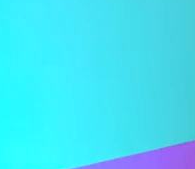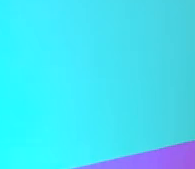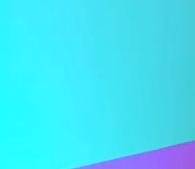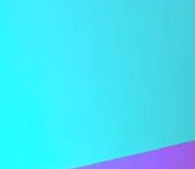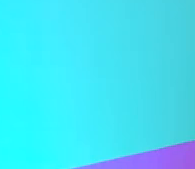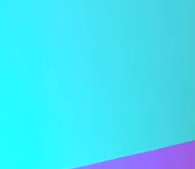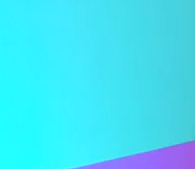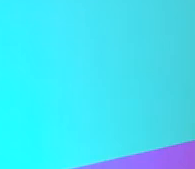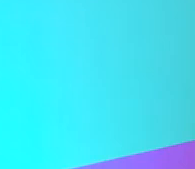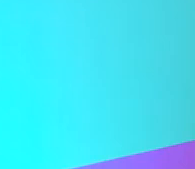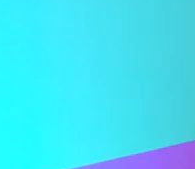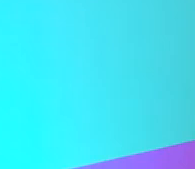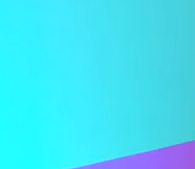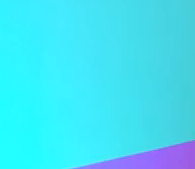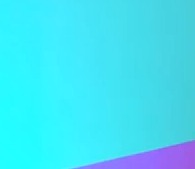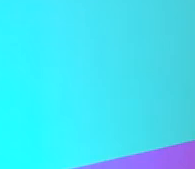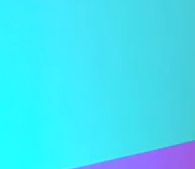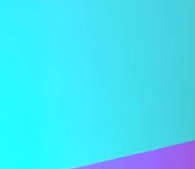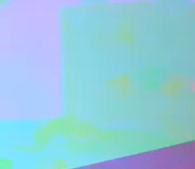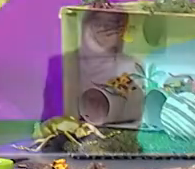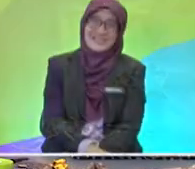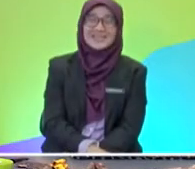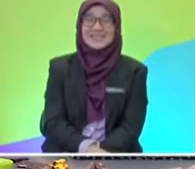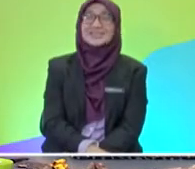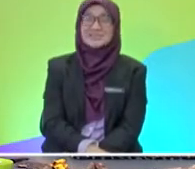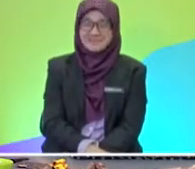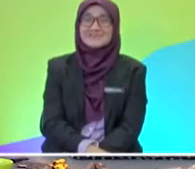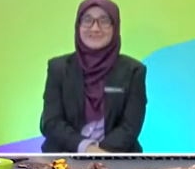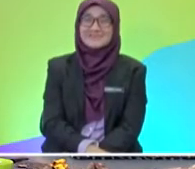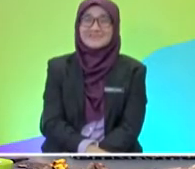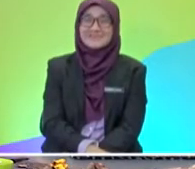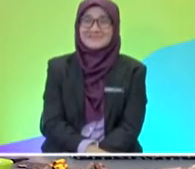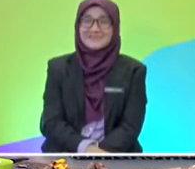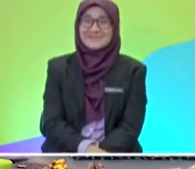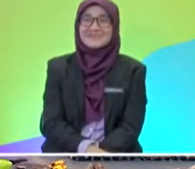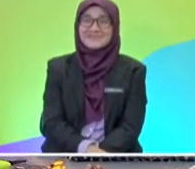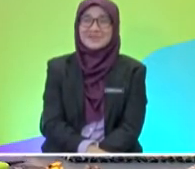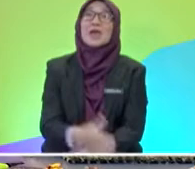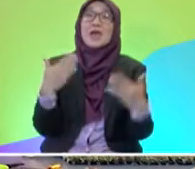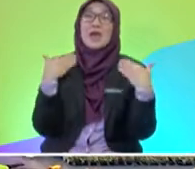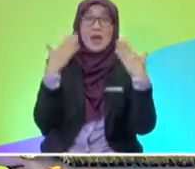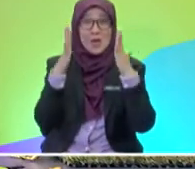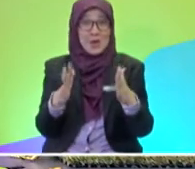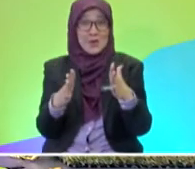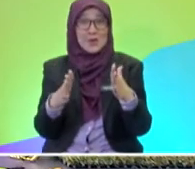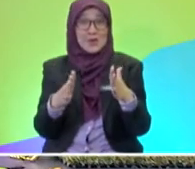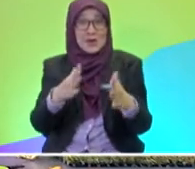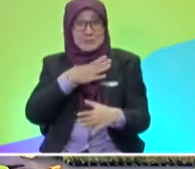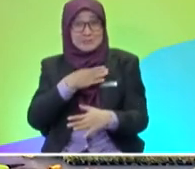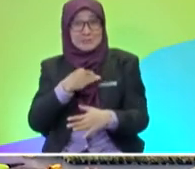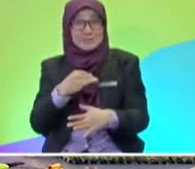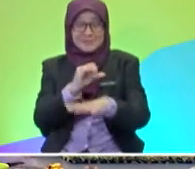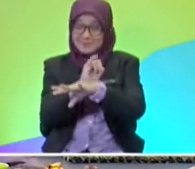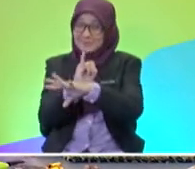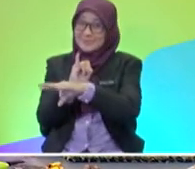Oh, I think she's not a fan as well, but that's all right. I think some of us love insects, some of us might be a bit scared of them.